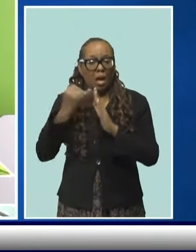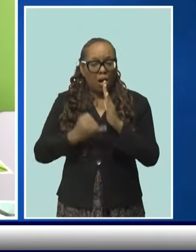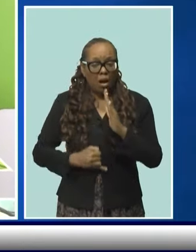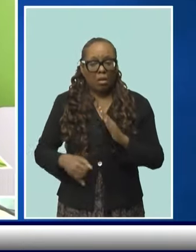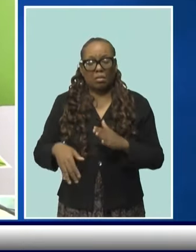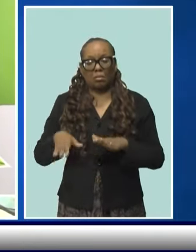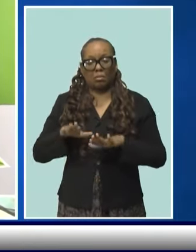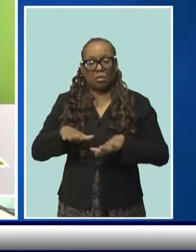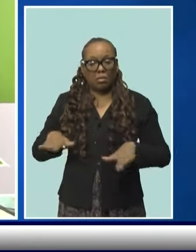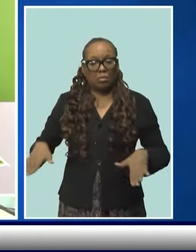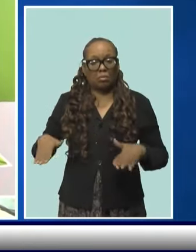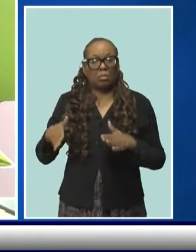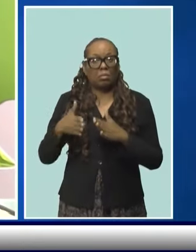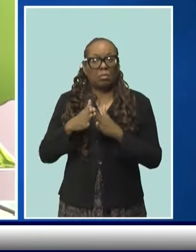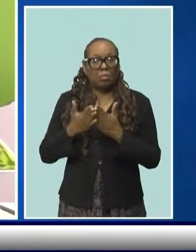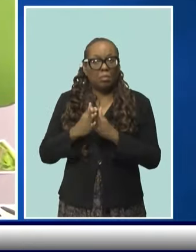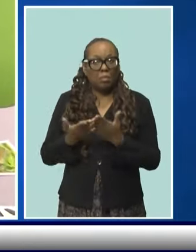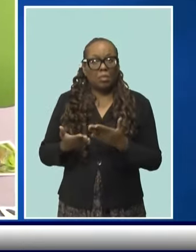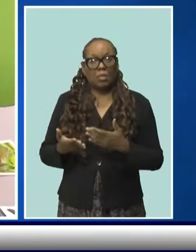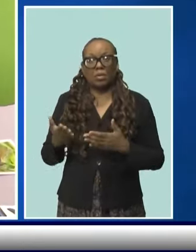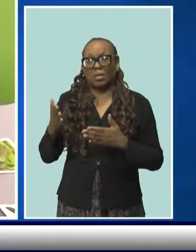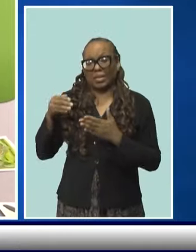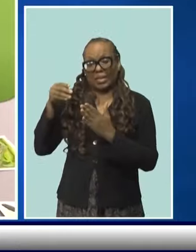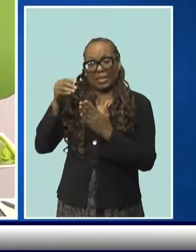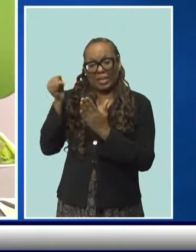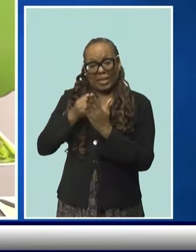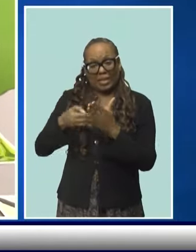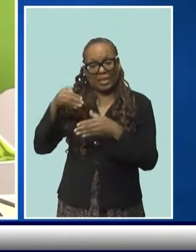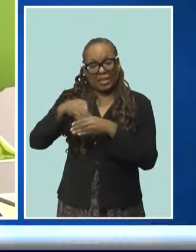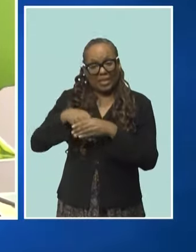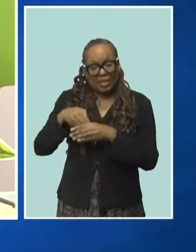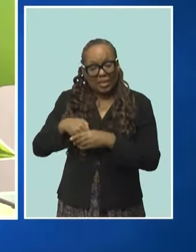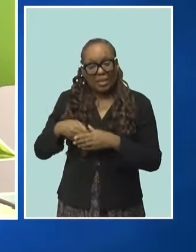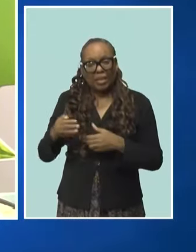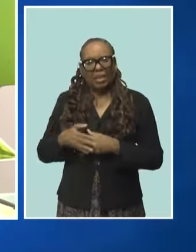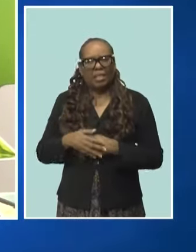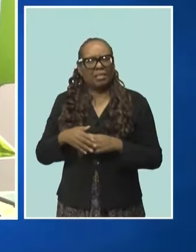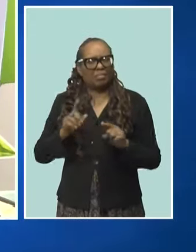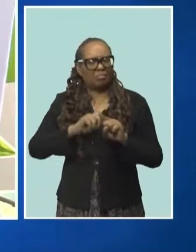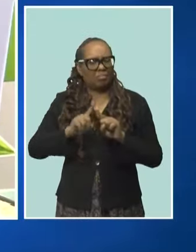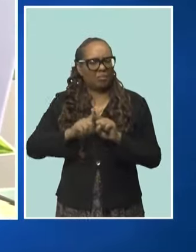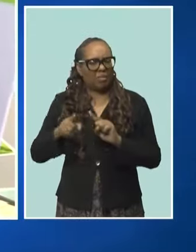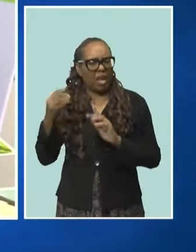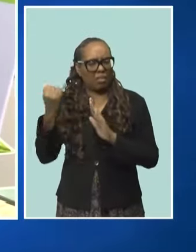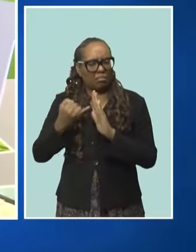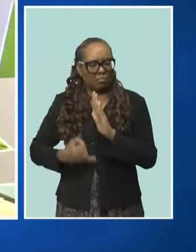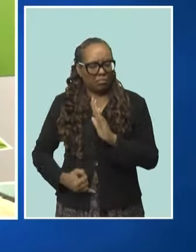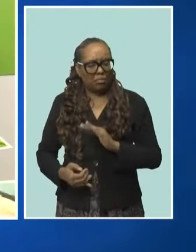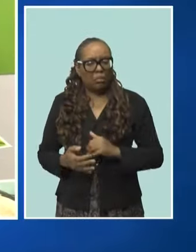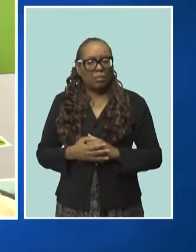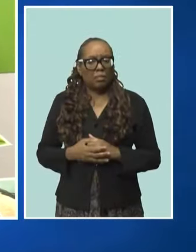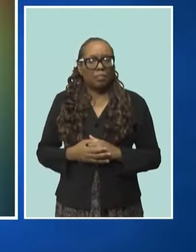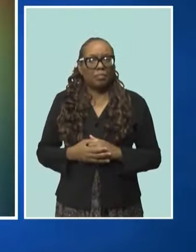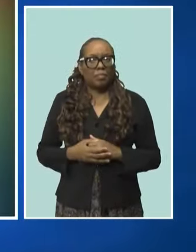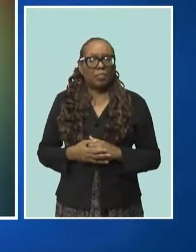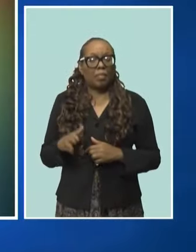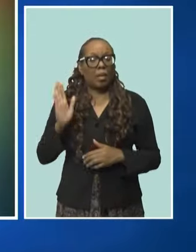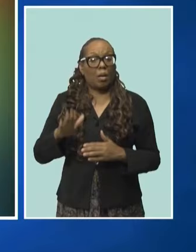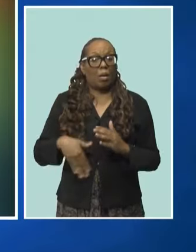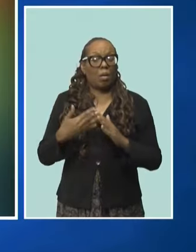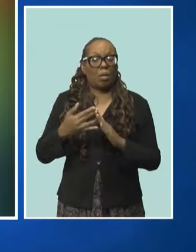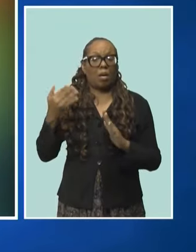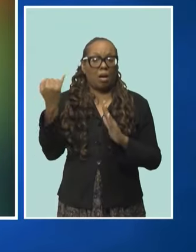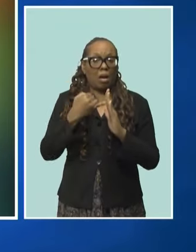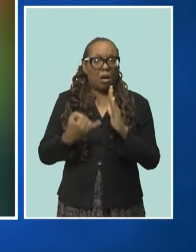and portraits were my mainstay for commissions for other people. The creative director admits the artistic market